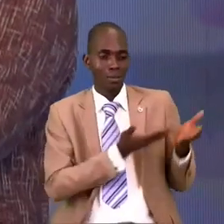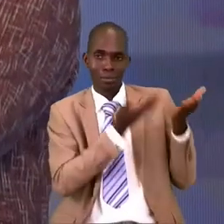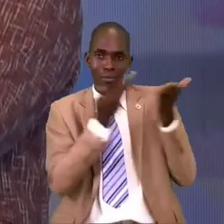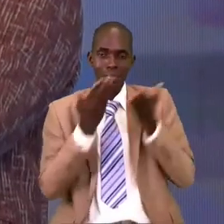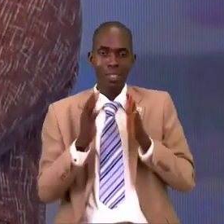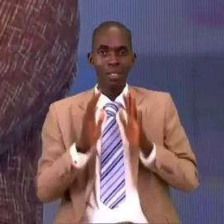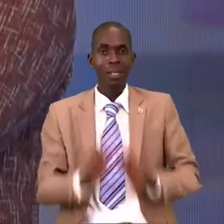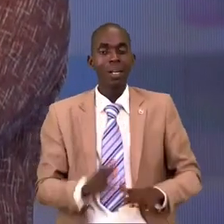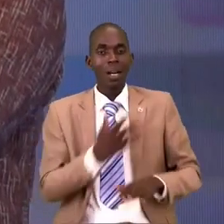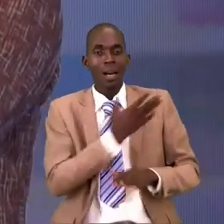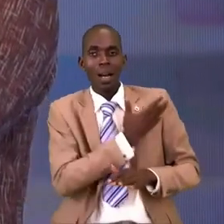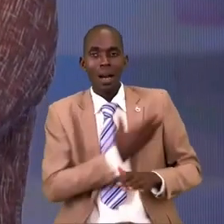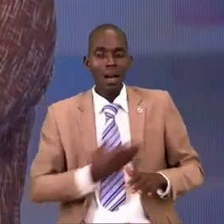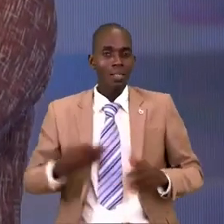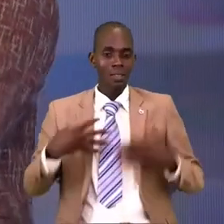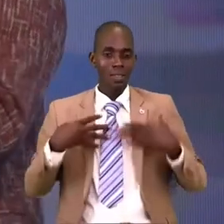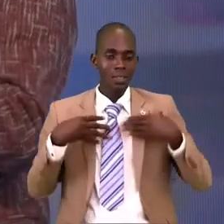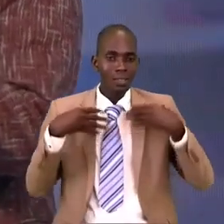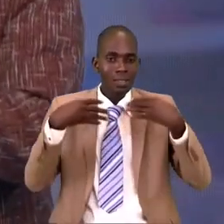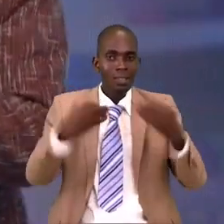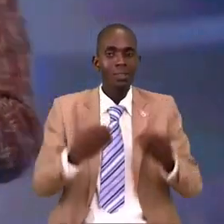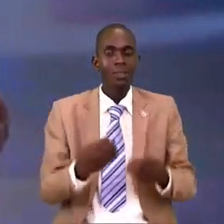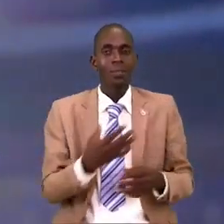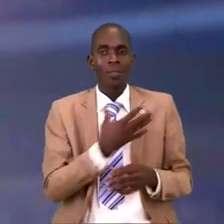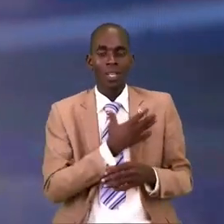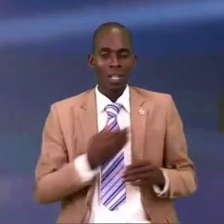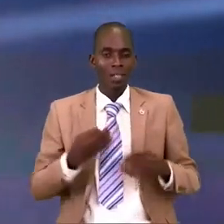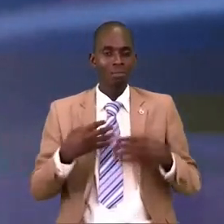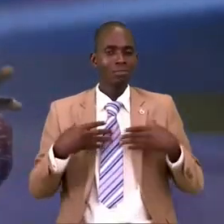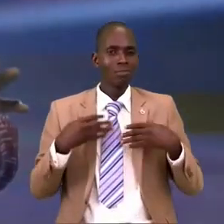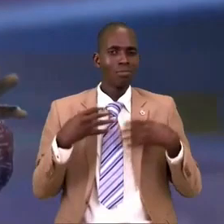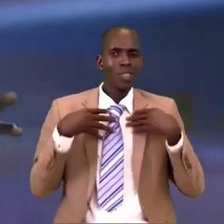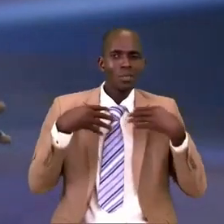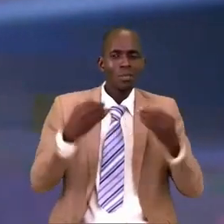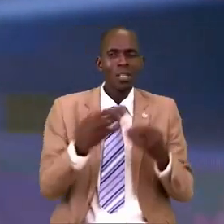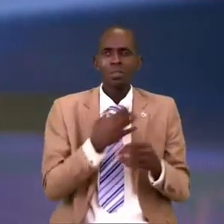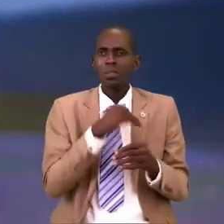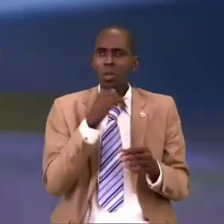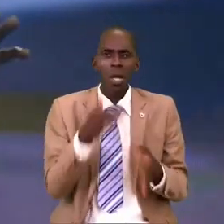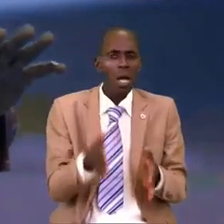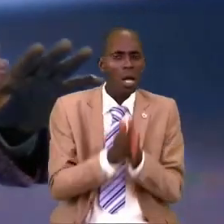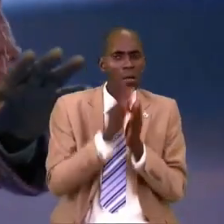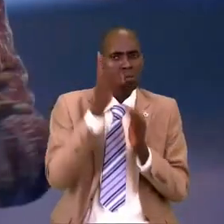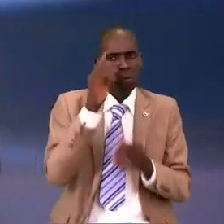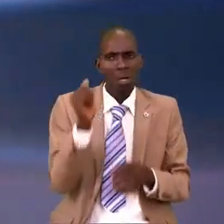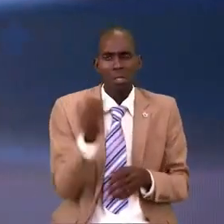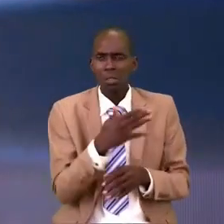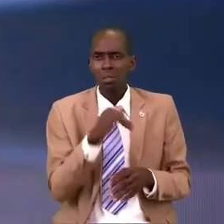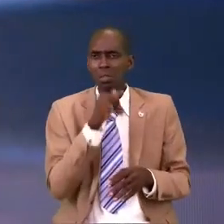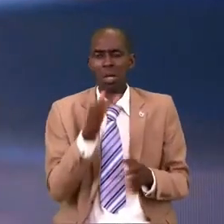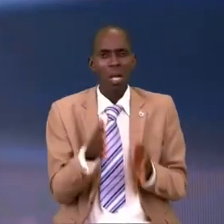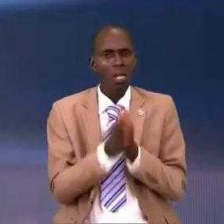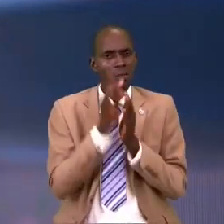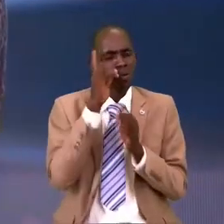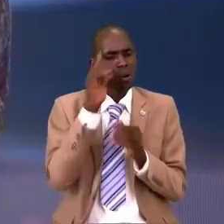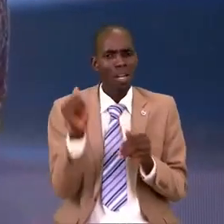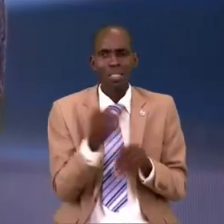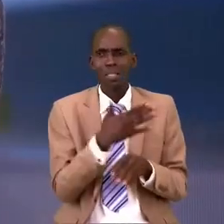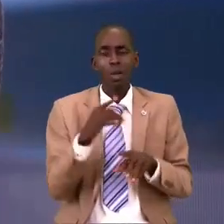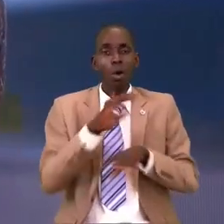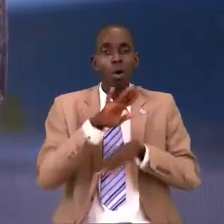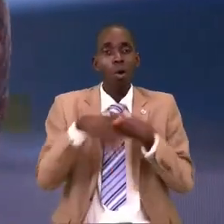anything. It's all by mercy and not by marriage, and that mercy continues because it's